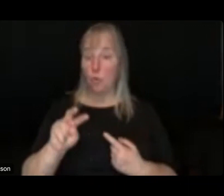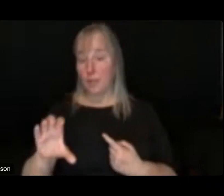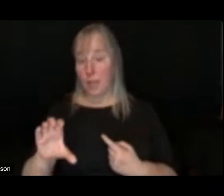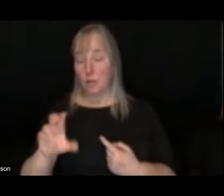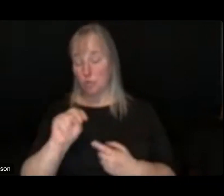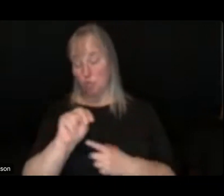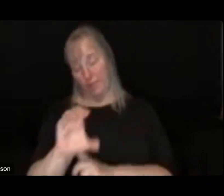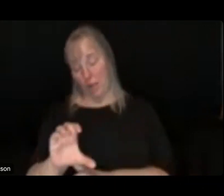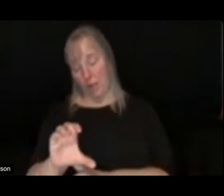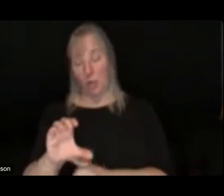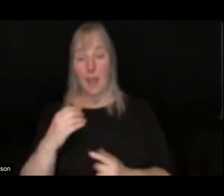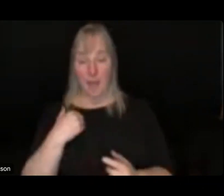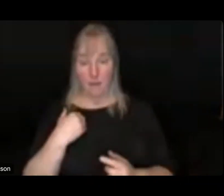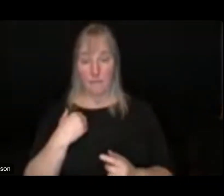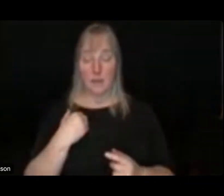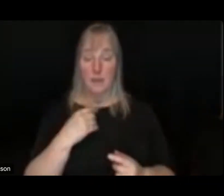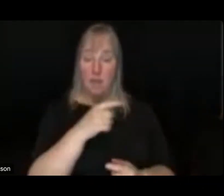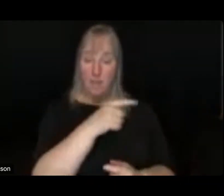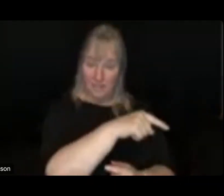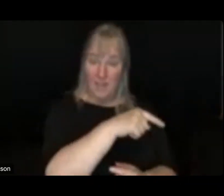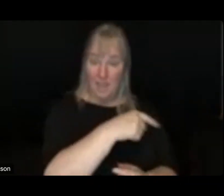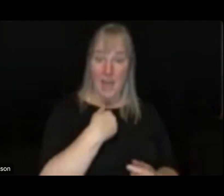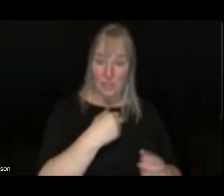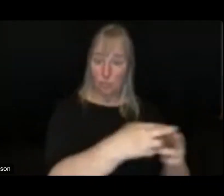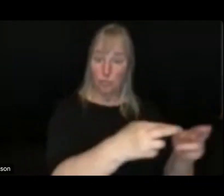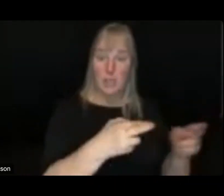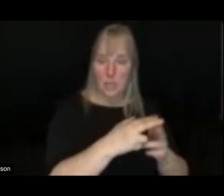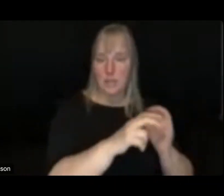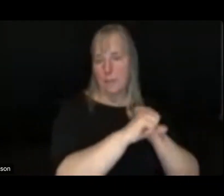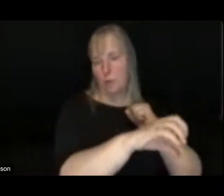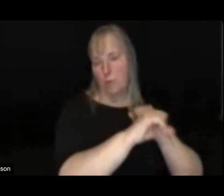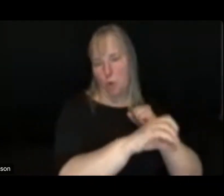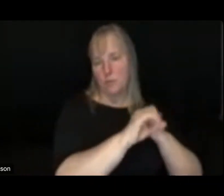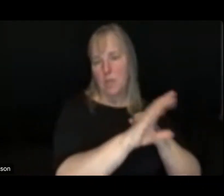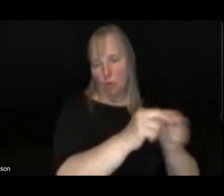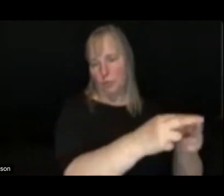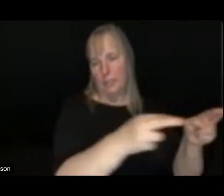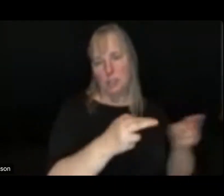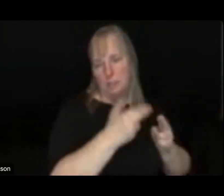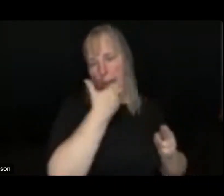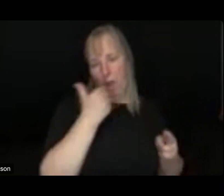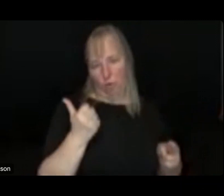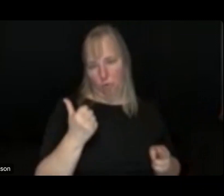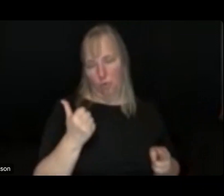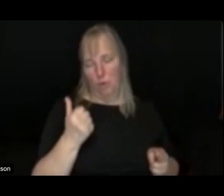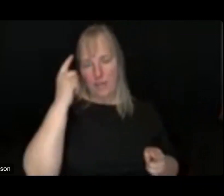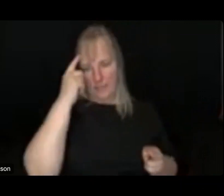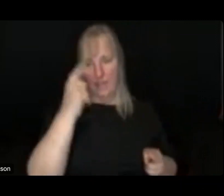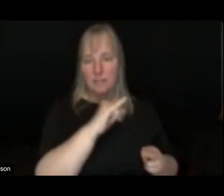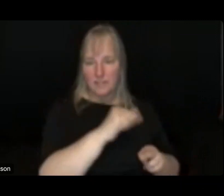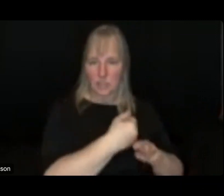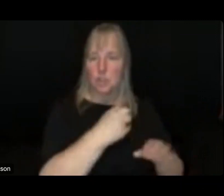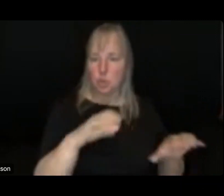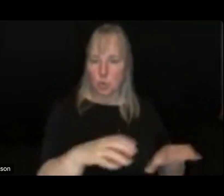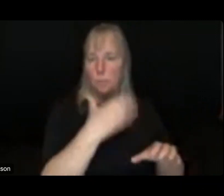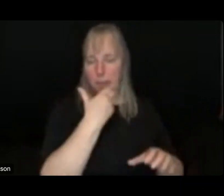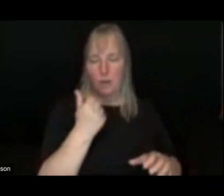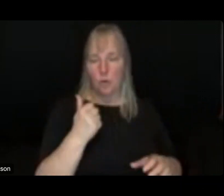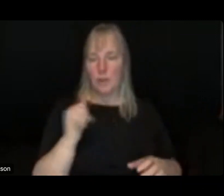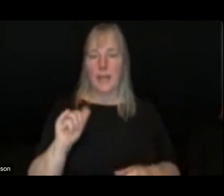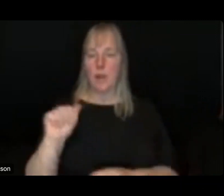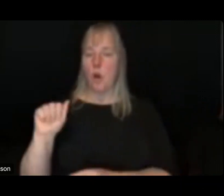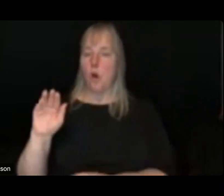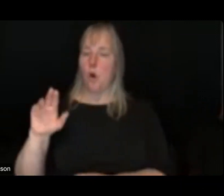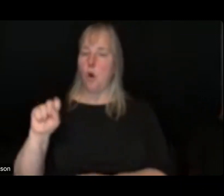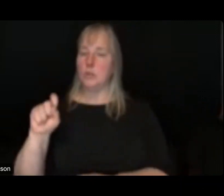think, as a region, promote their region better. I guess what I was, so we have, I think they just do better. Austin is like the region,